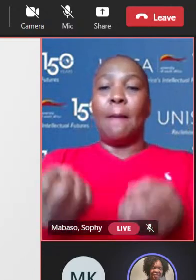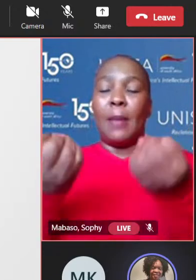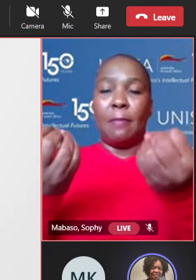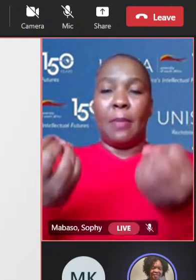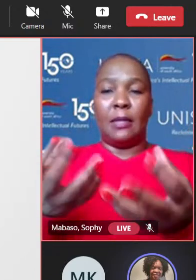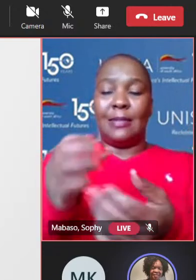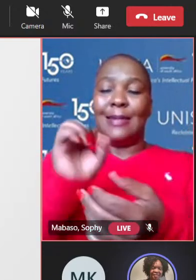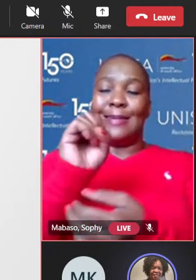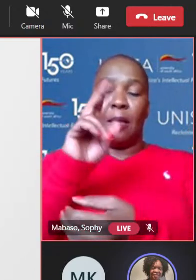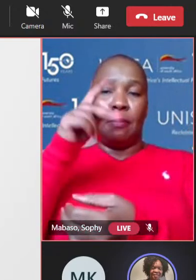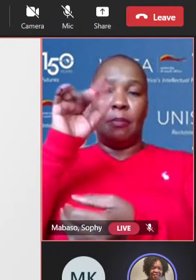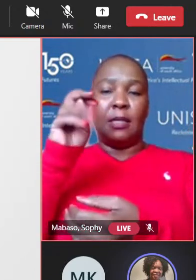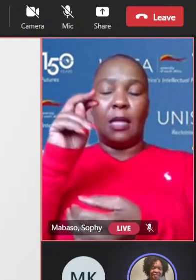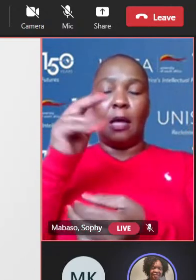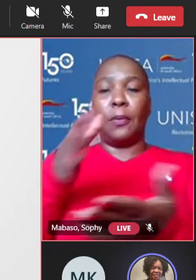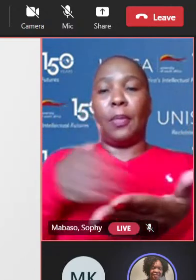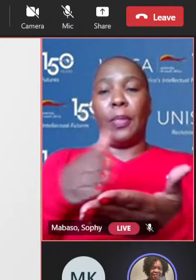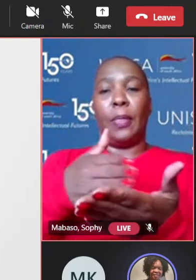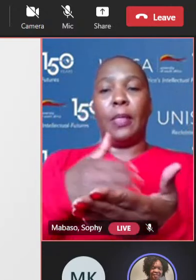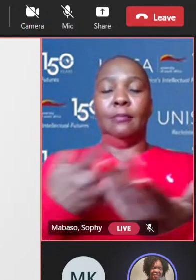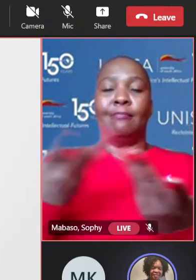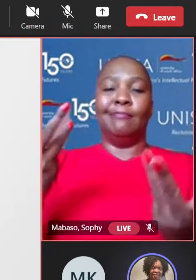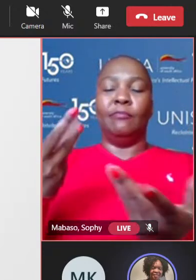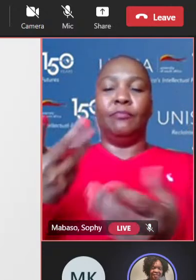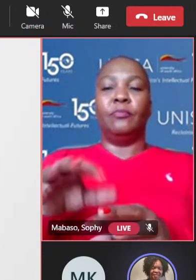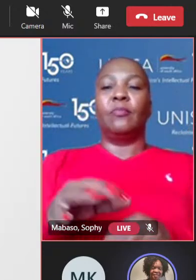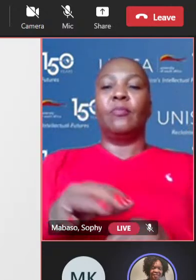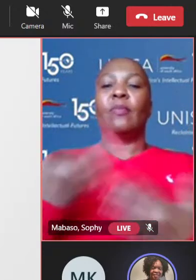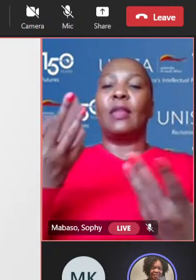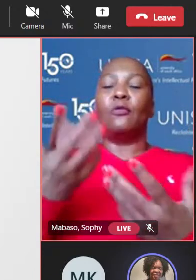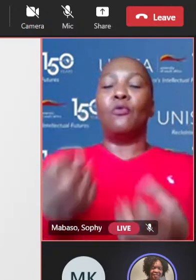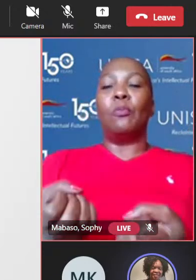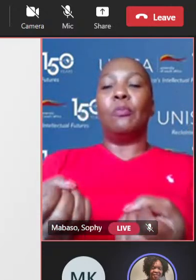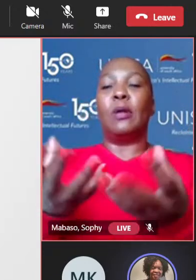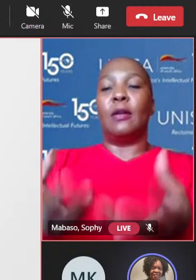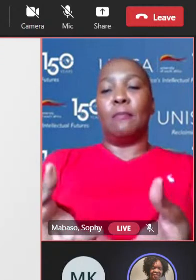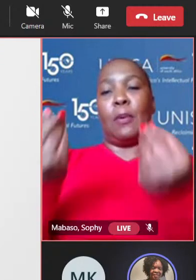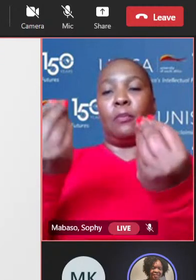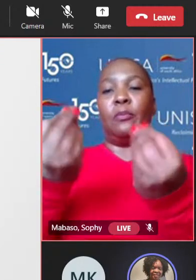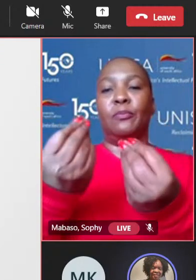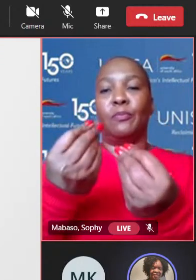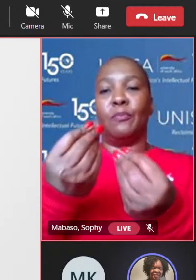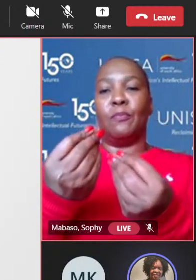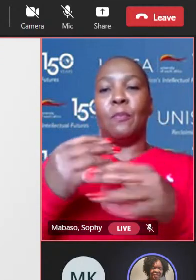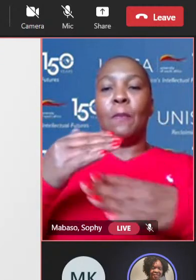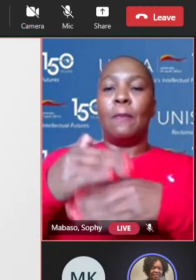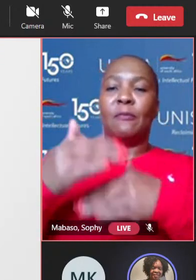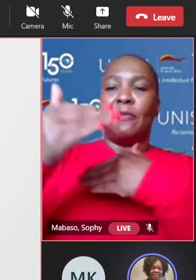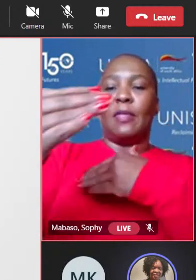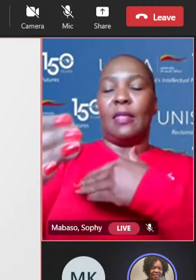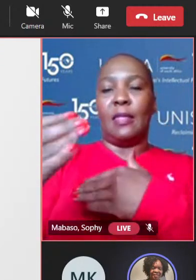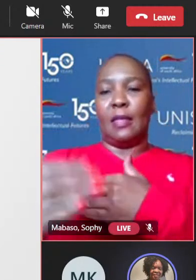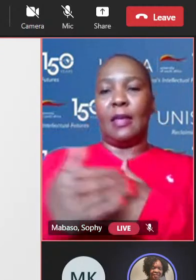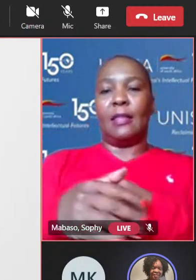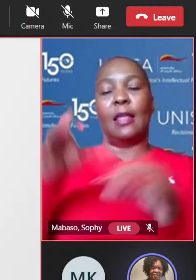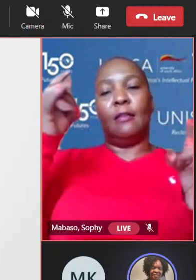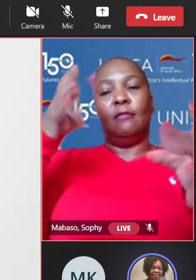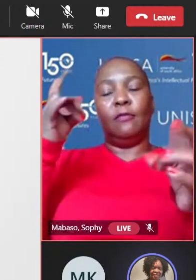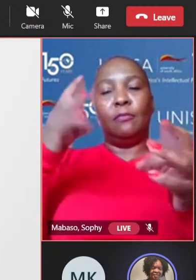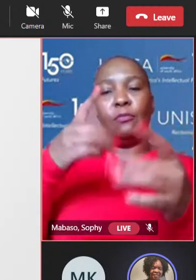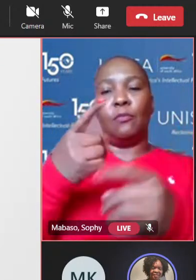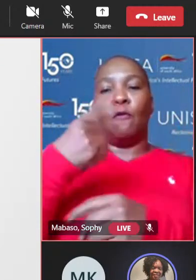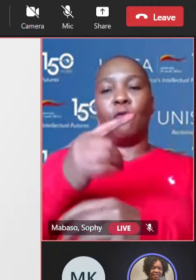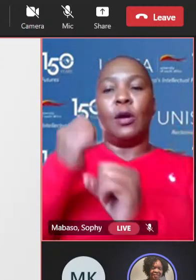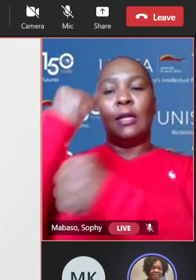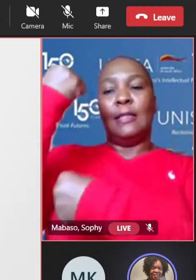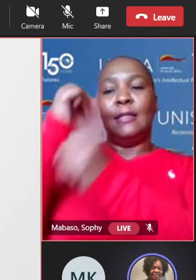aggregate. But as I said, that you will get further information when they will do the roadshows for engineering students, and as